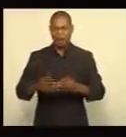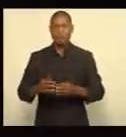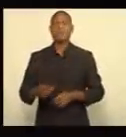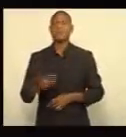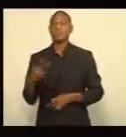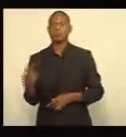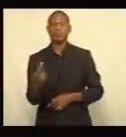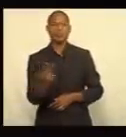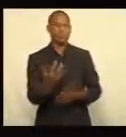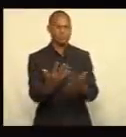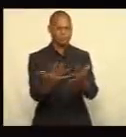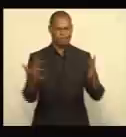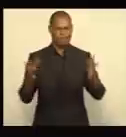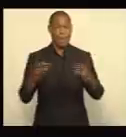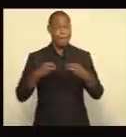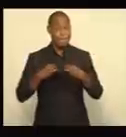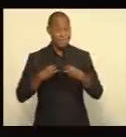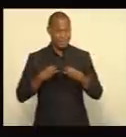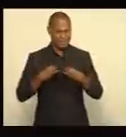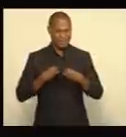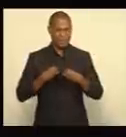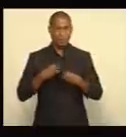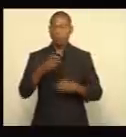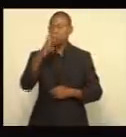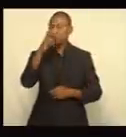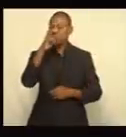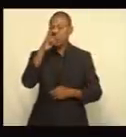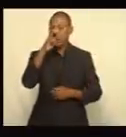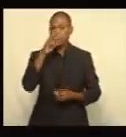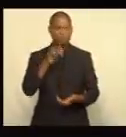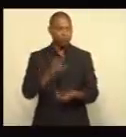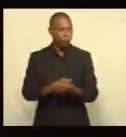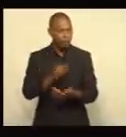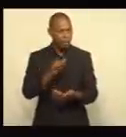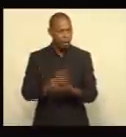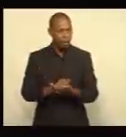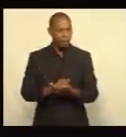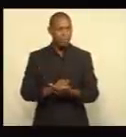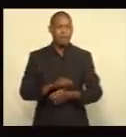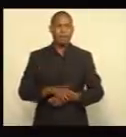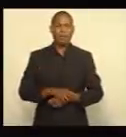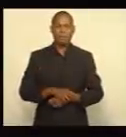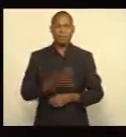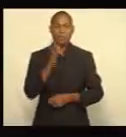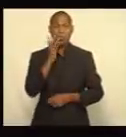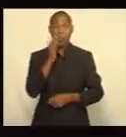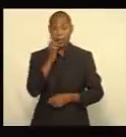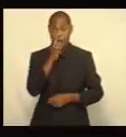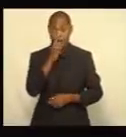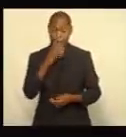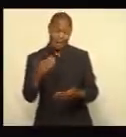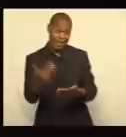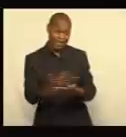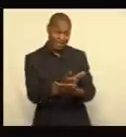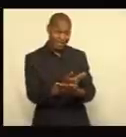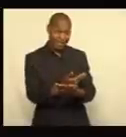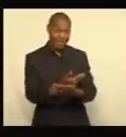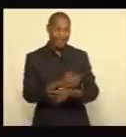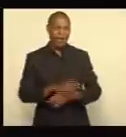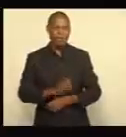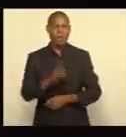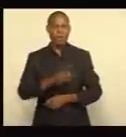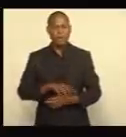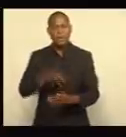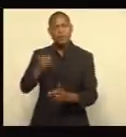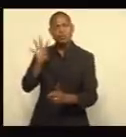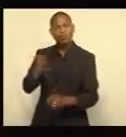public. Businesses have been very strict on their protocols, especially when customers of Fijians come around. They check